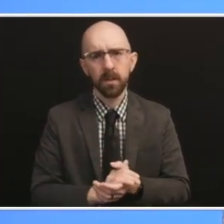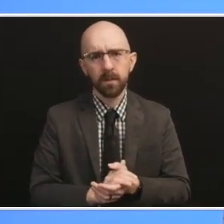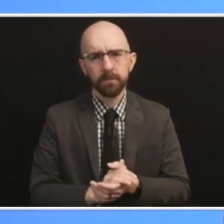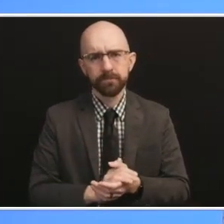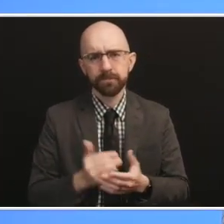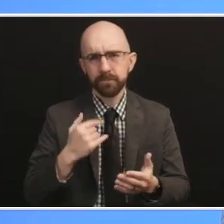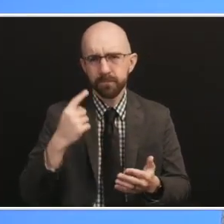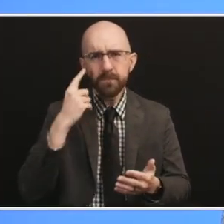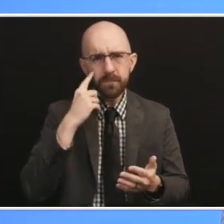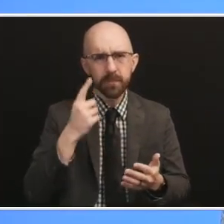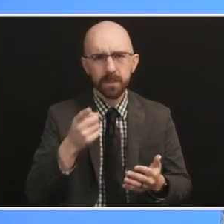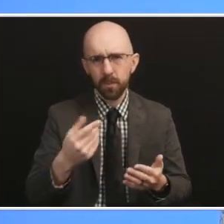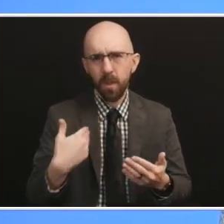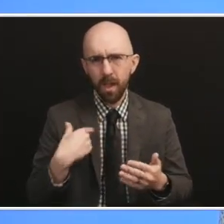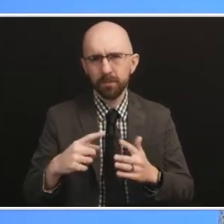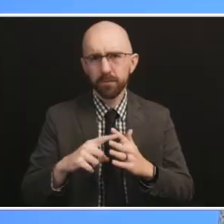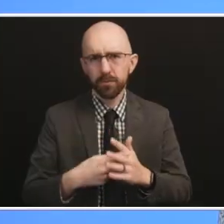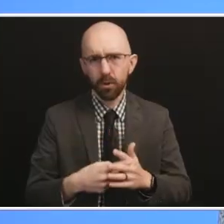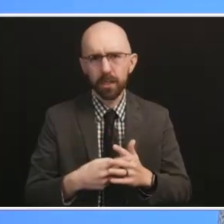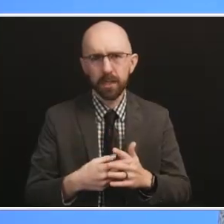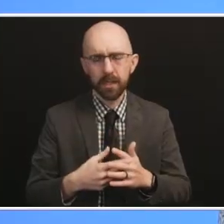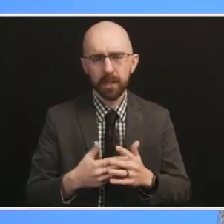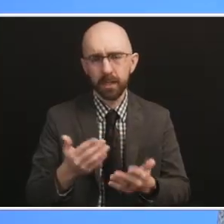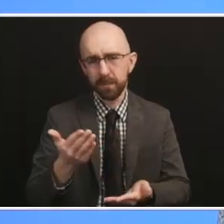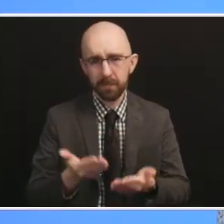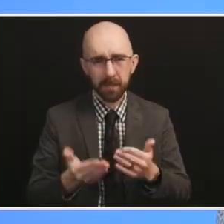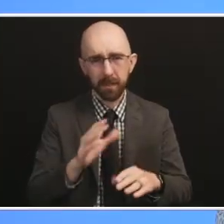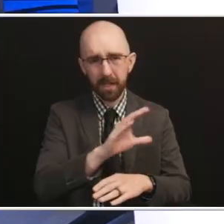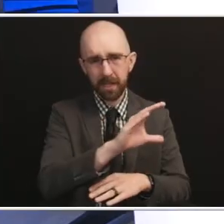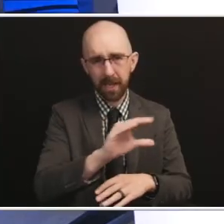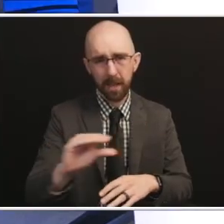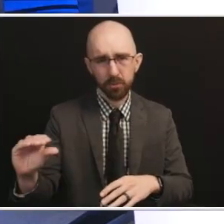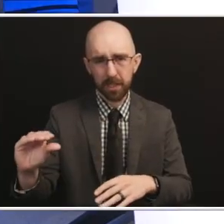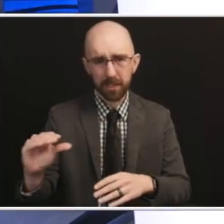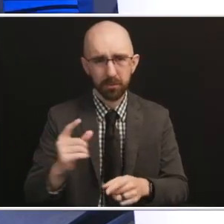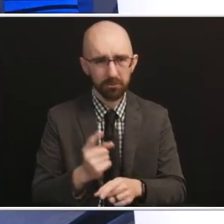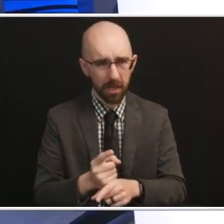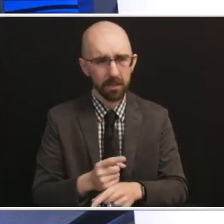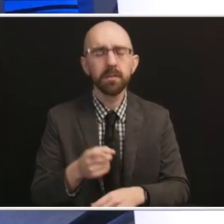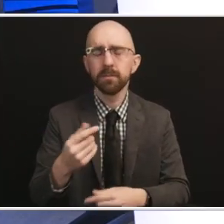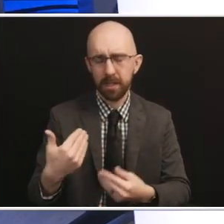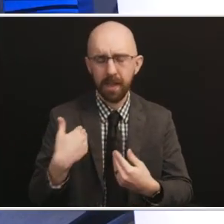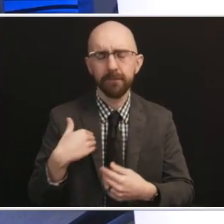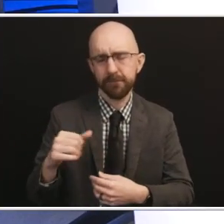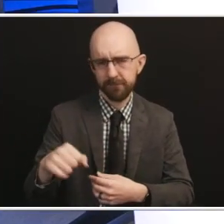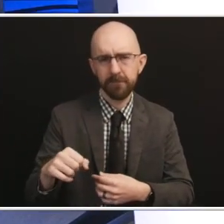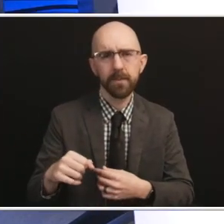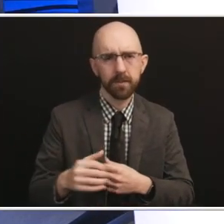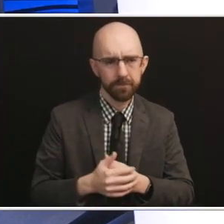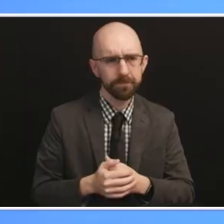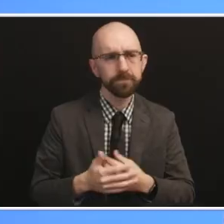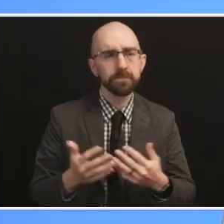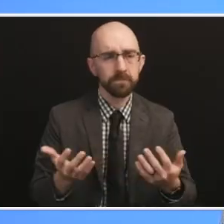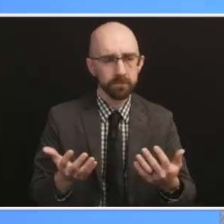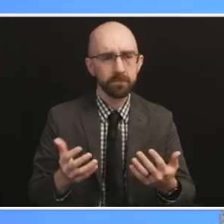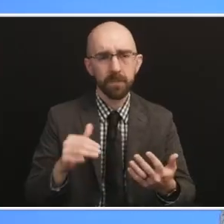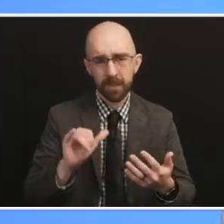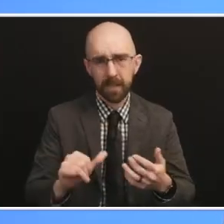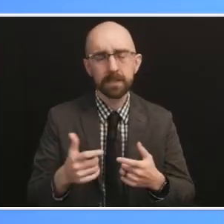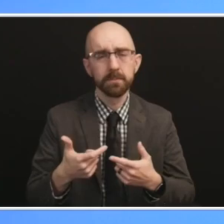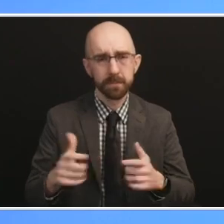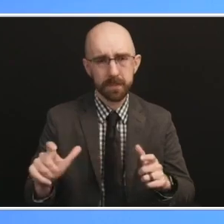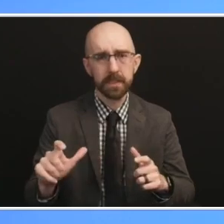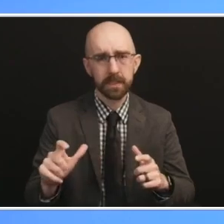you guys have started maybe tapering, have you? We have, yeah. So that's a